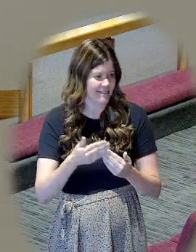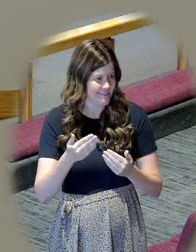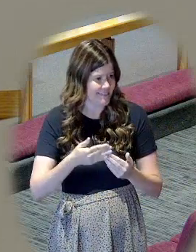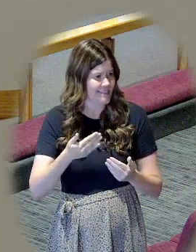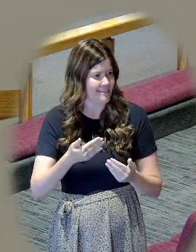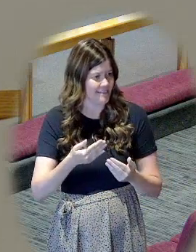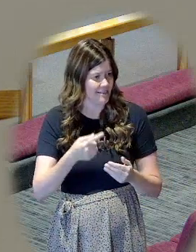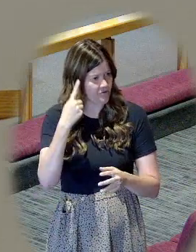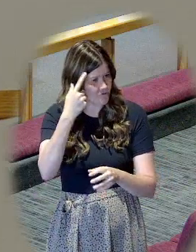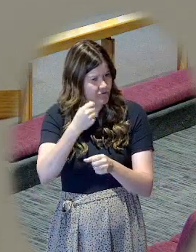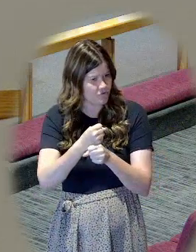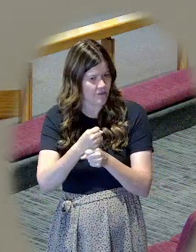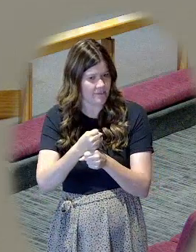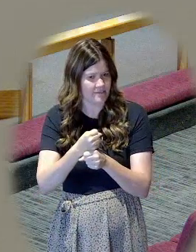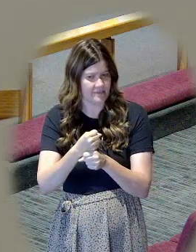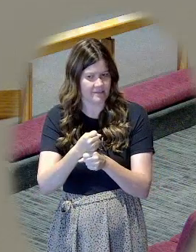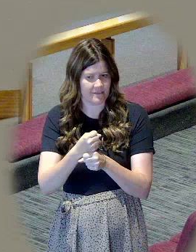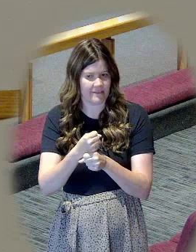trust.